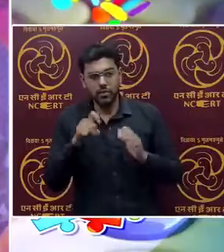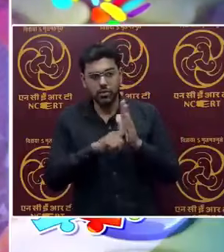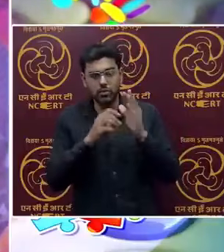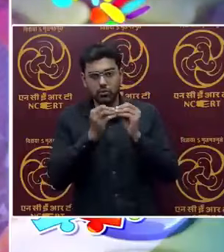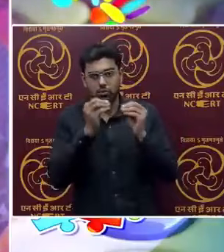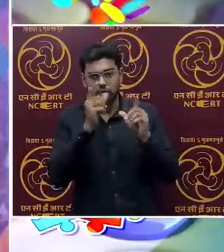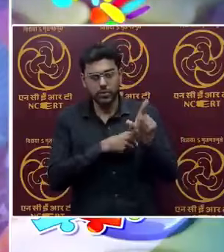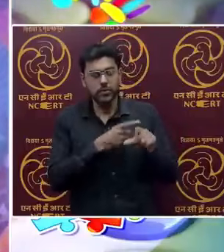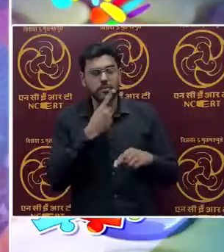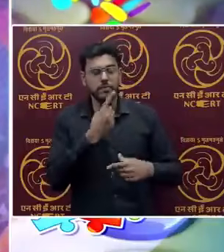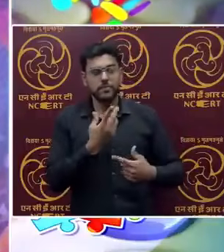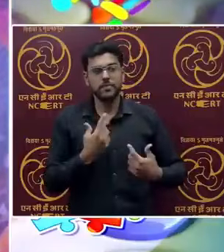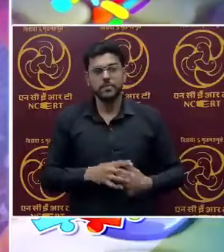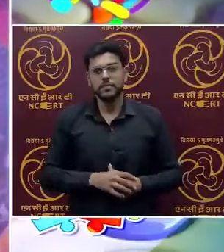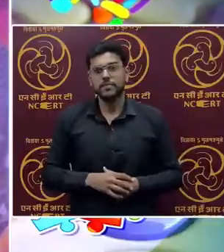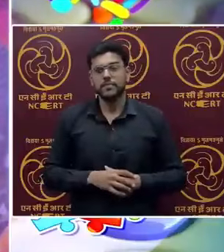that.